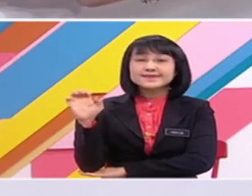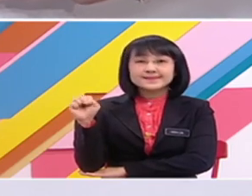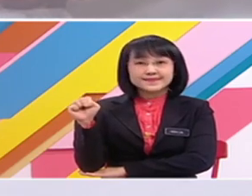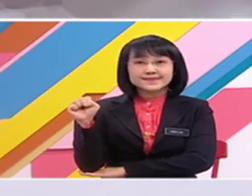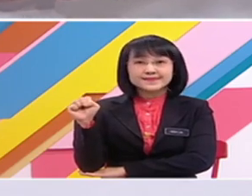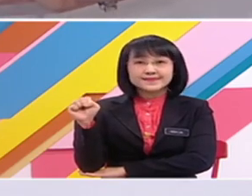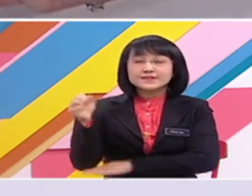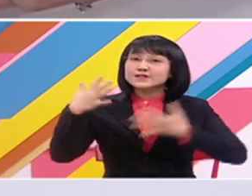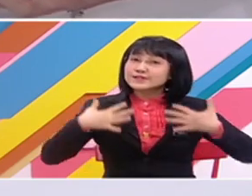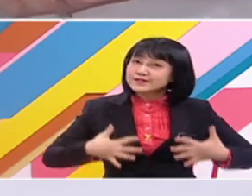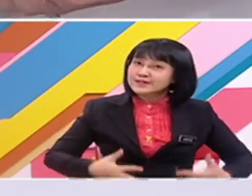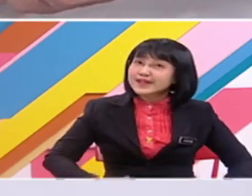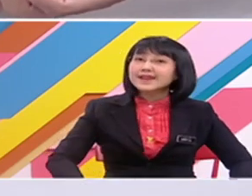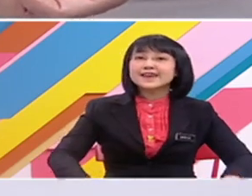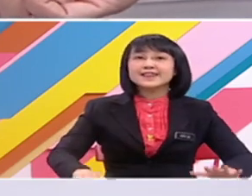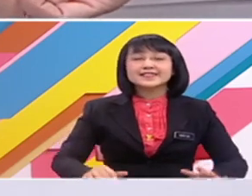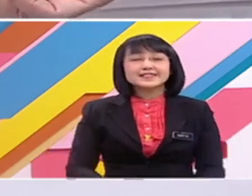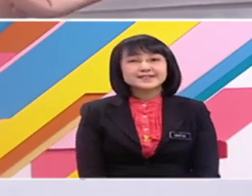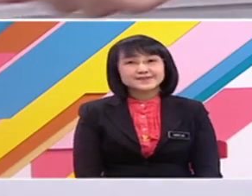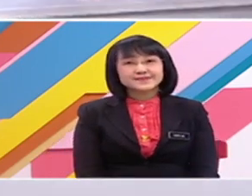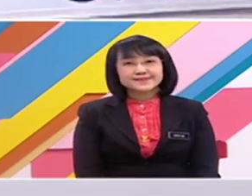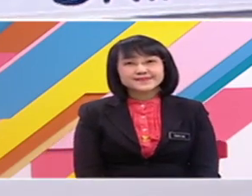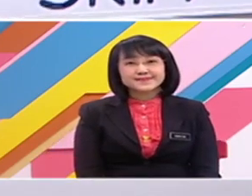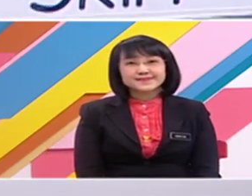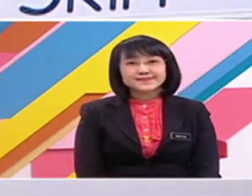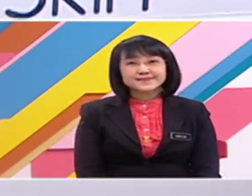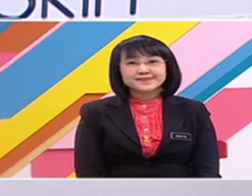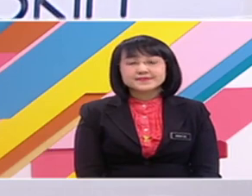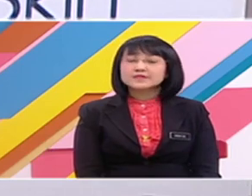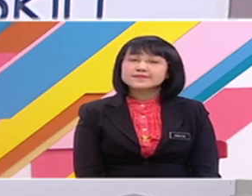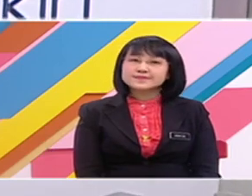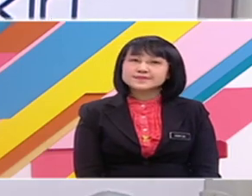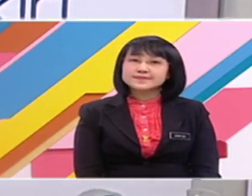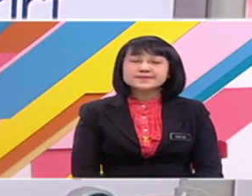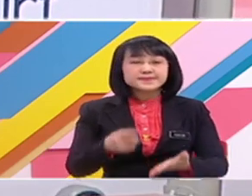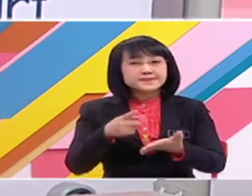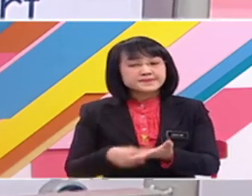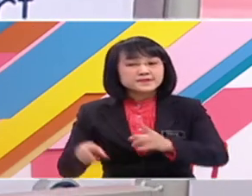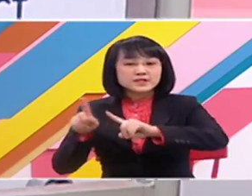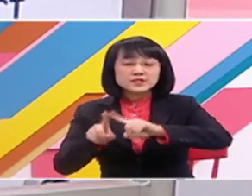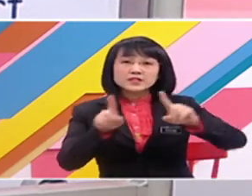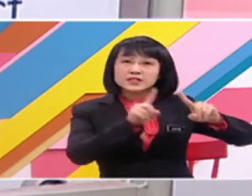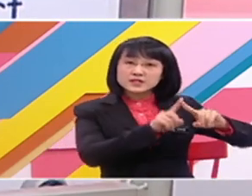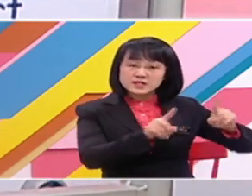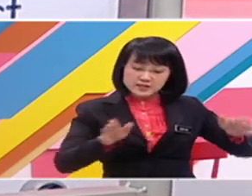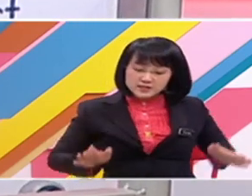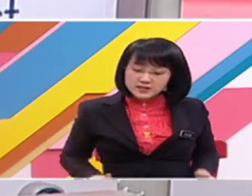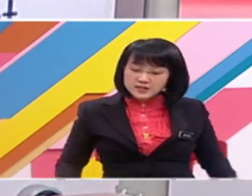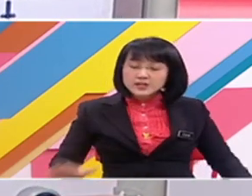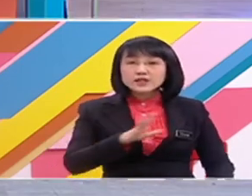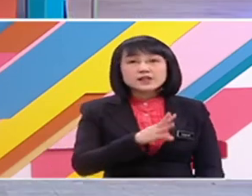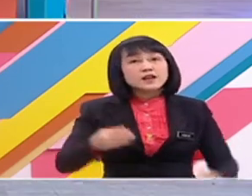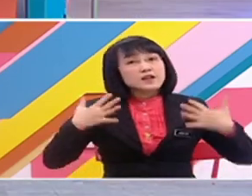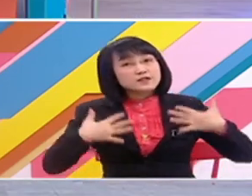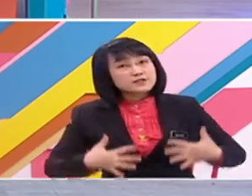D-R-E-S-S, dress. And what's the difference, teacher, from a skirt?